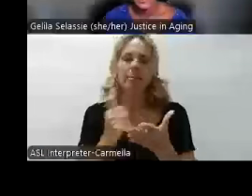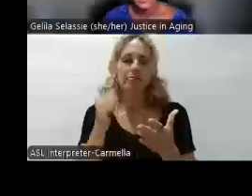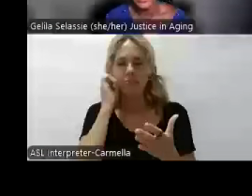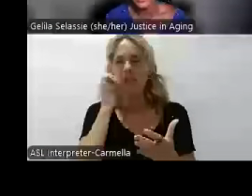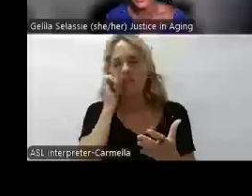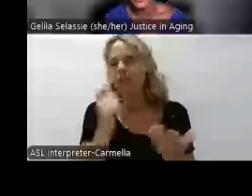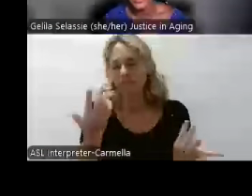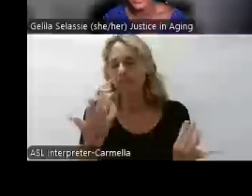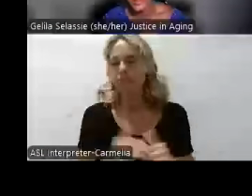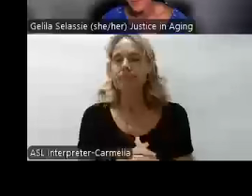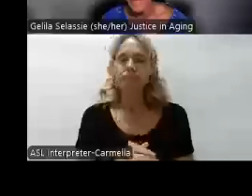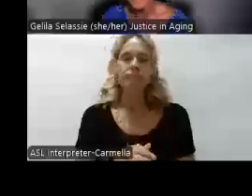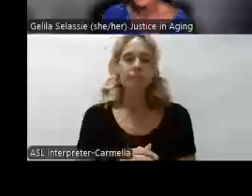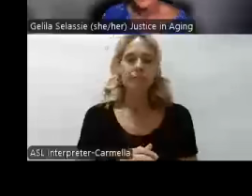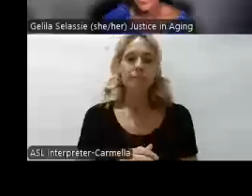day-to-day basis.